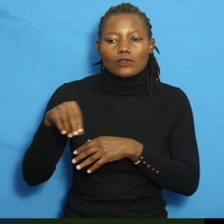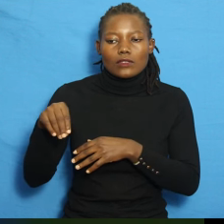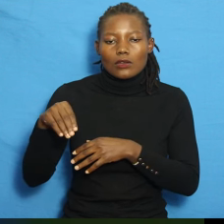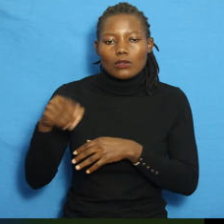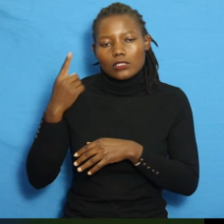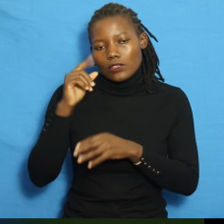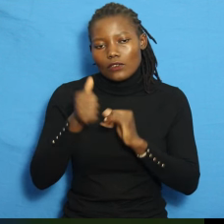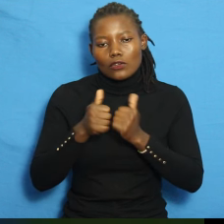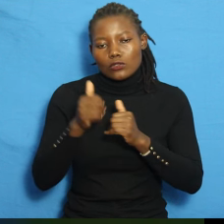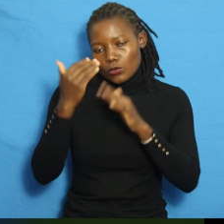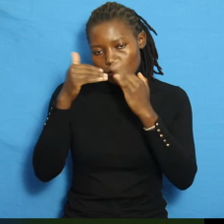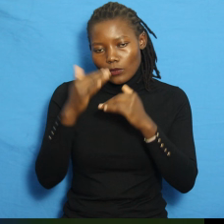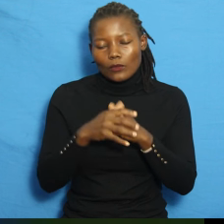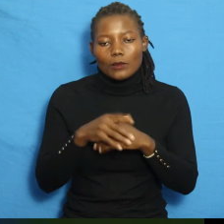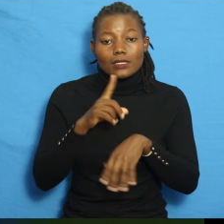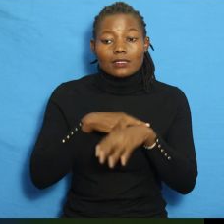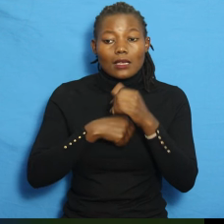performance? So,